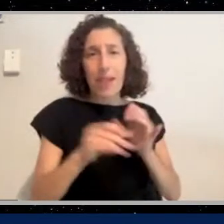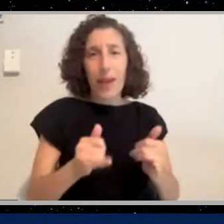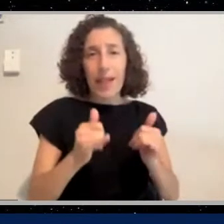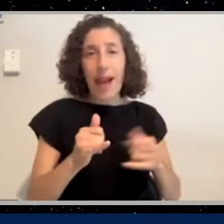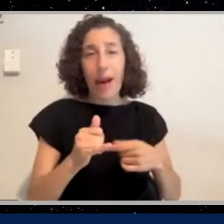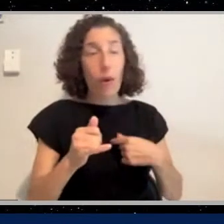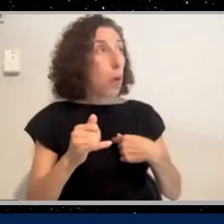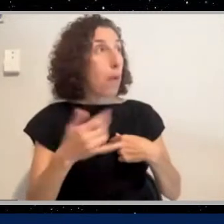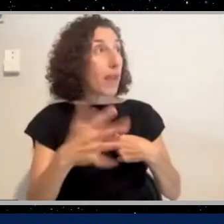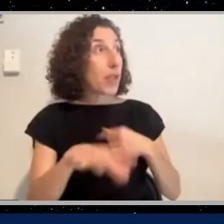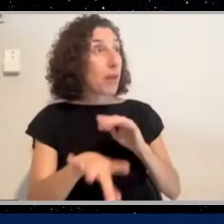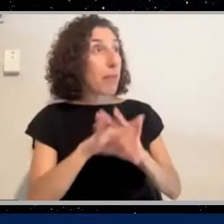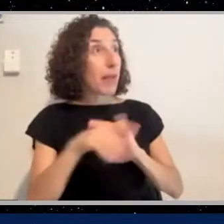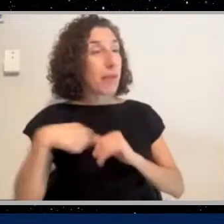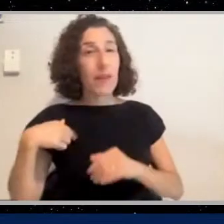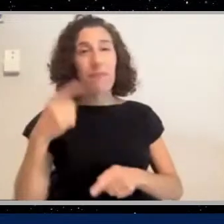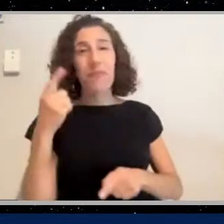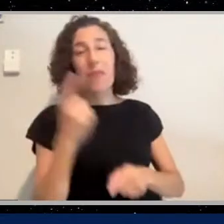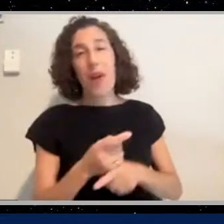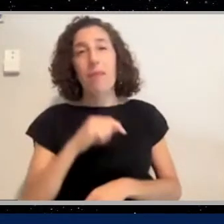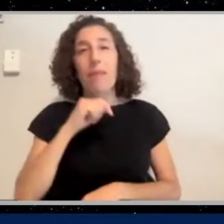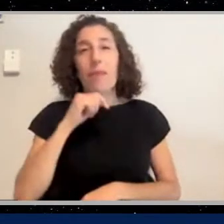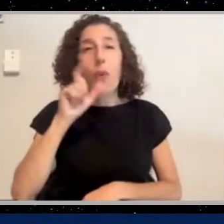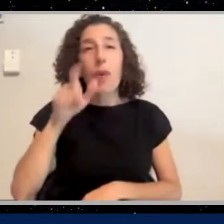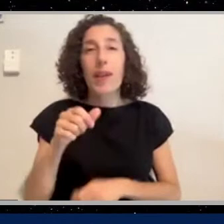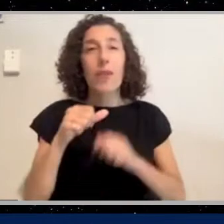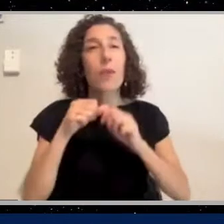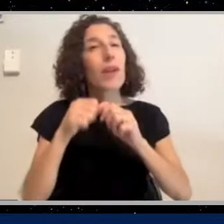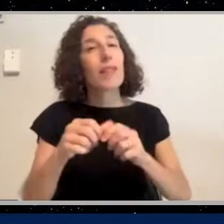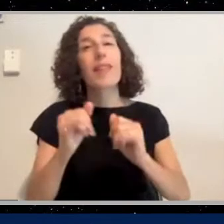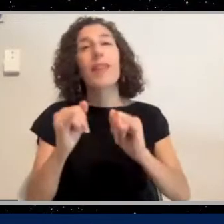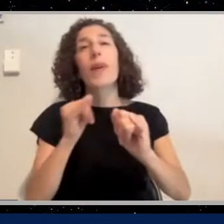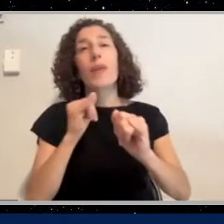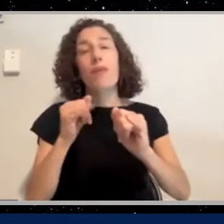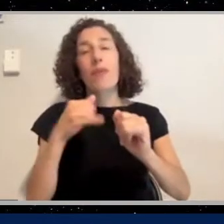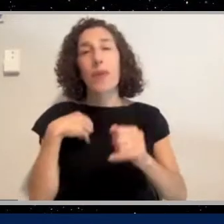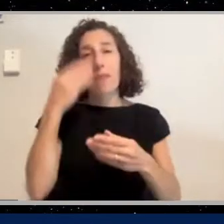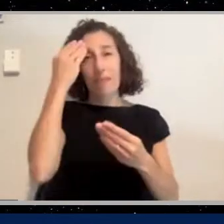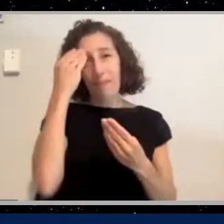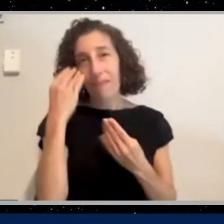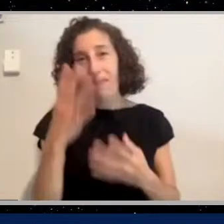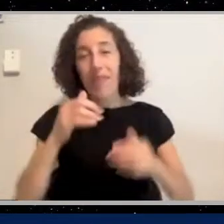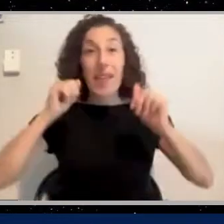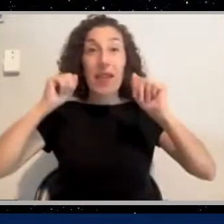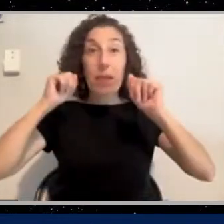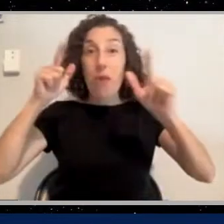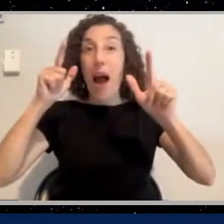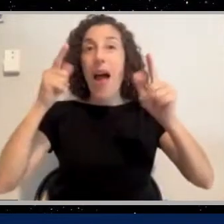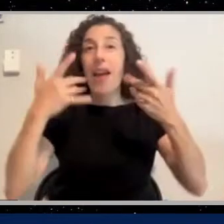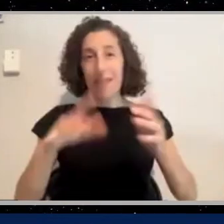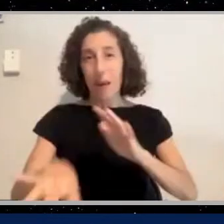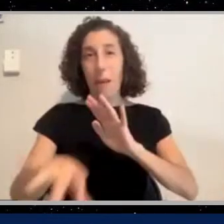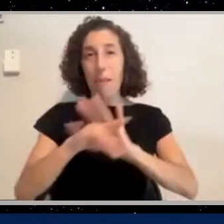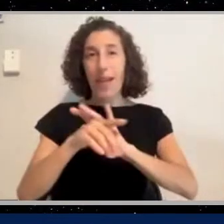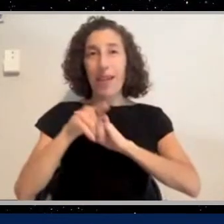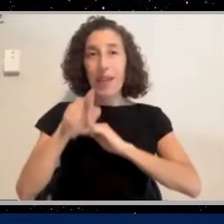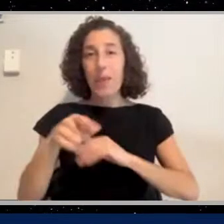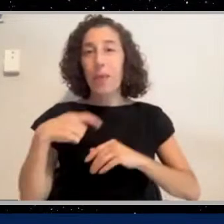Nice. Best surprise interview question ever. Absolutely. I don't think I've ever been that speechless before. Yeah.